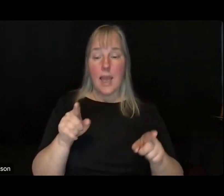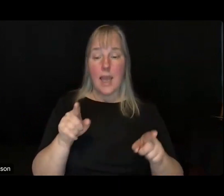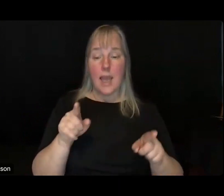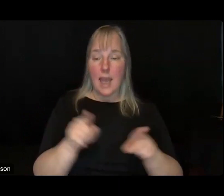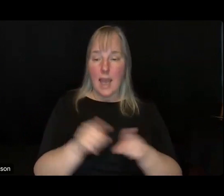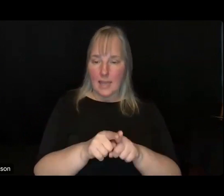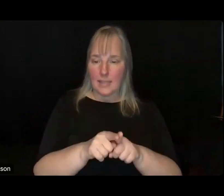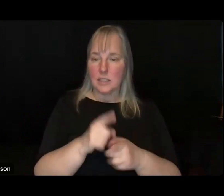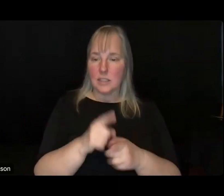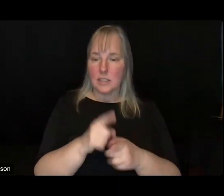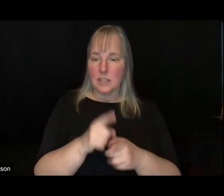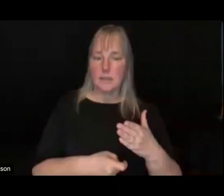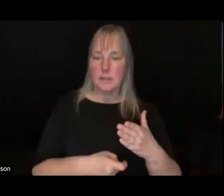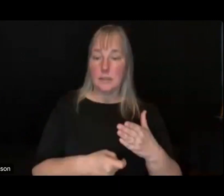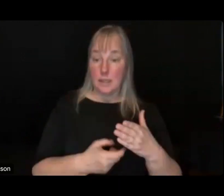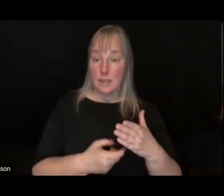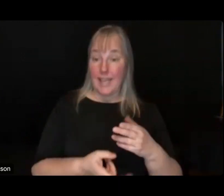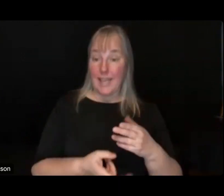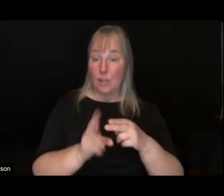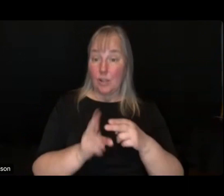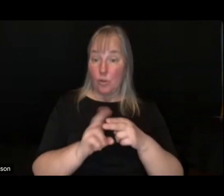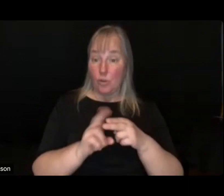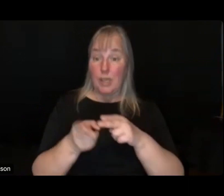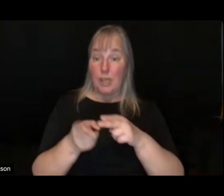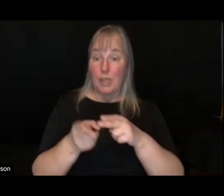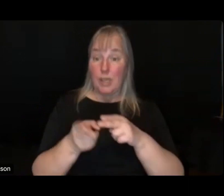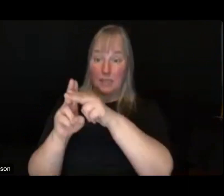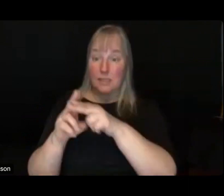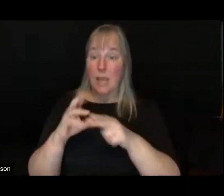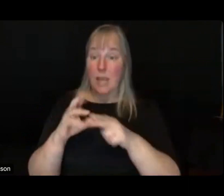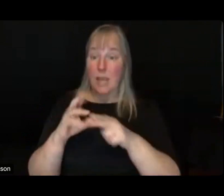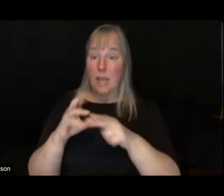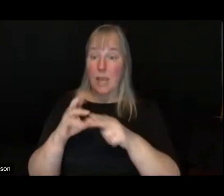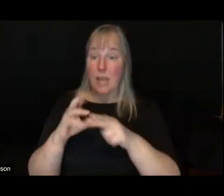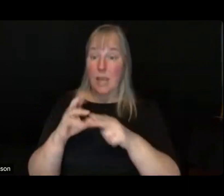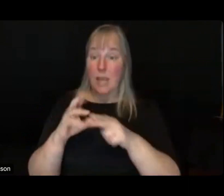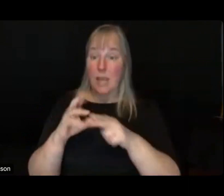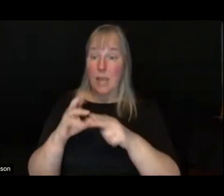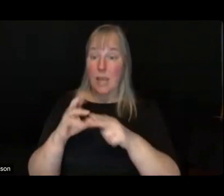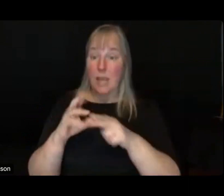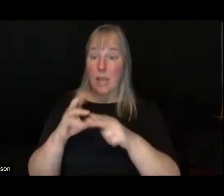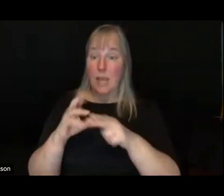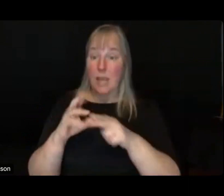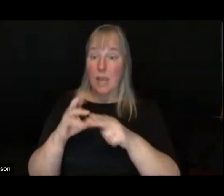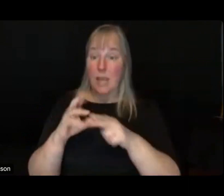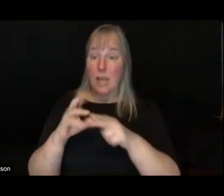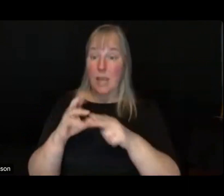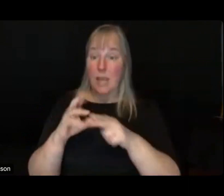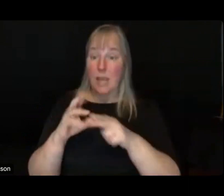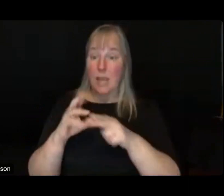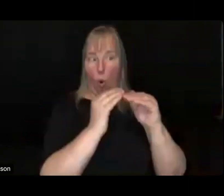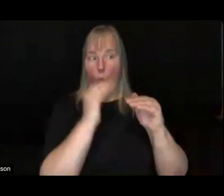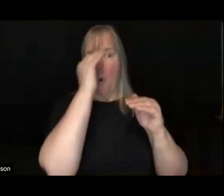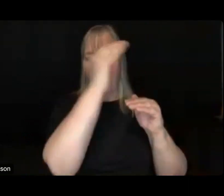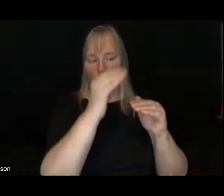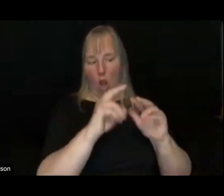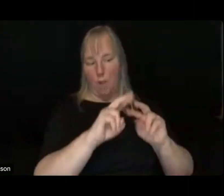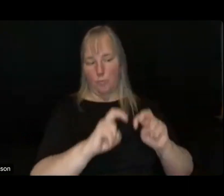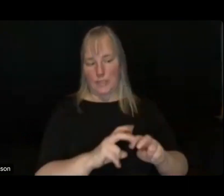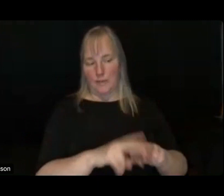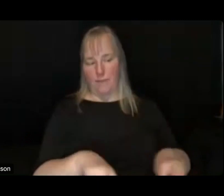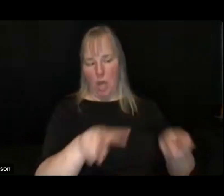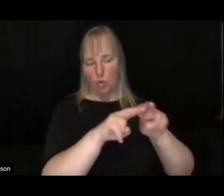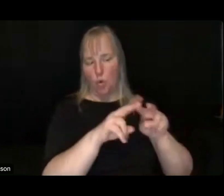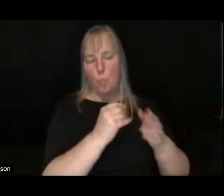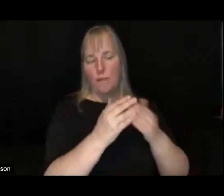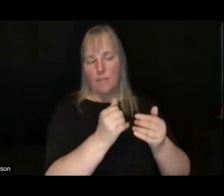goes up, the price increases, and people are paying more above whatever that appraised value is or whatever the asking price is, that also increases the